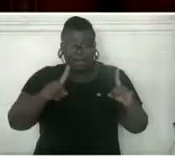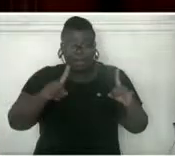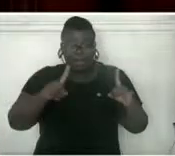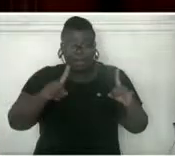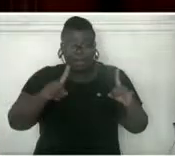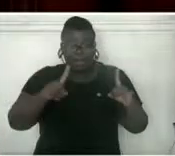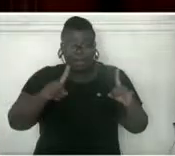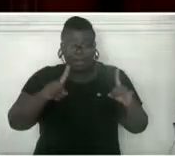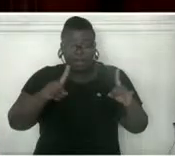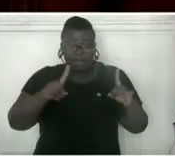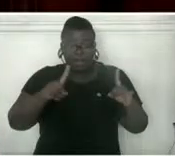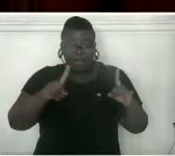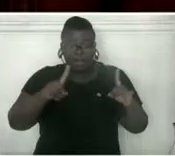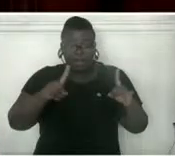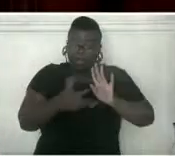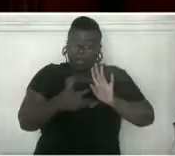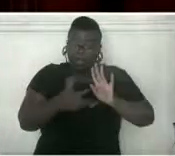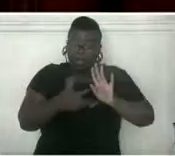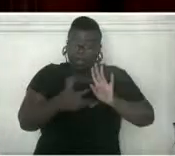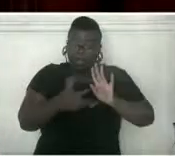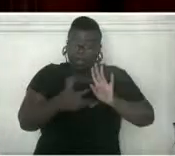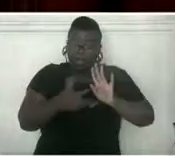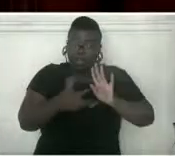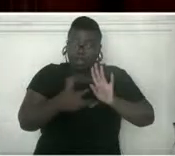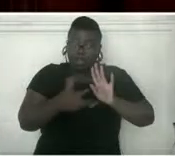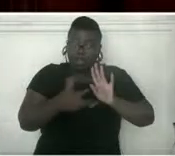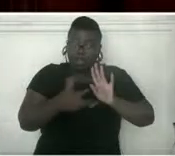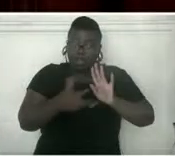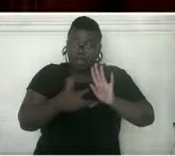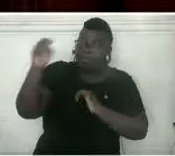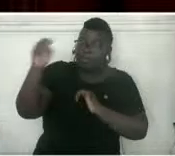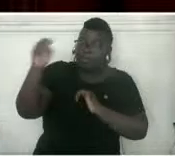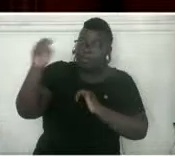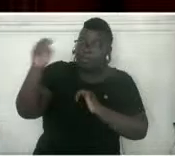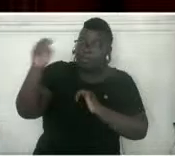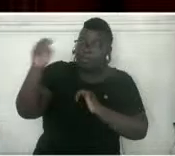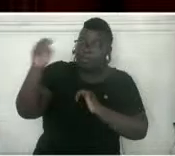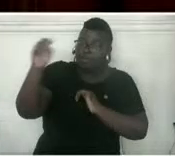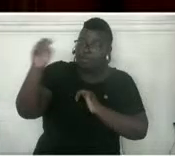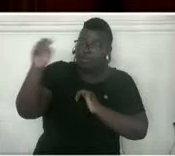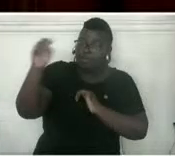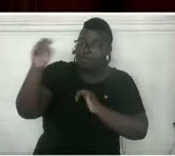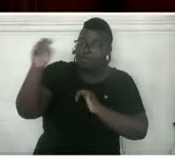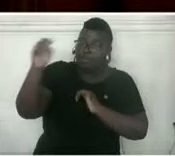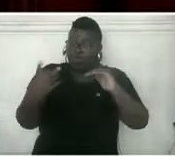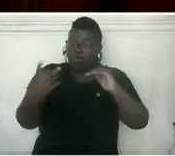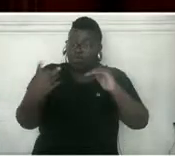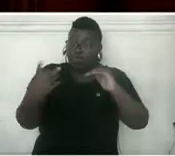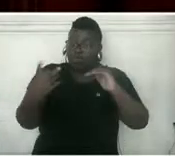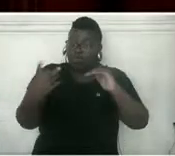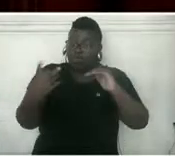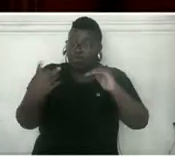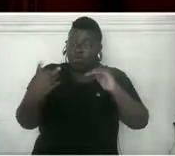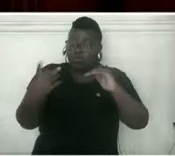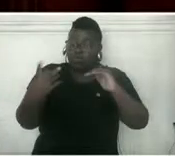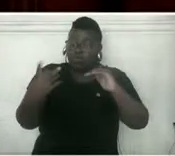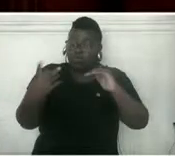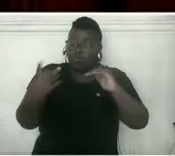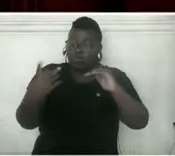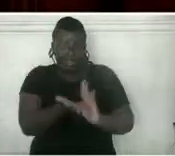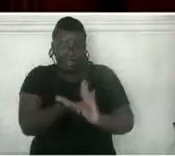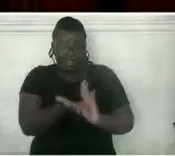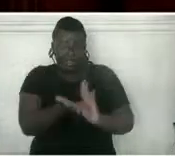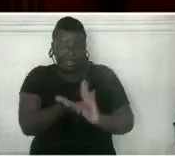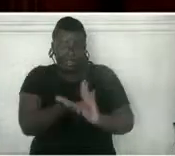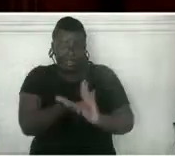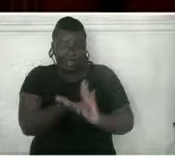approved a budget of 49.9 million for phase 2, which will focus in revitalization also